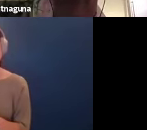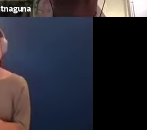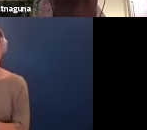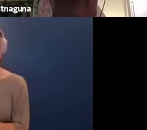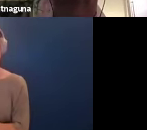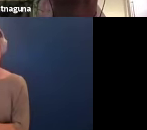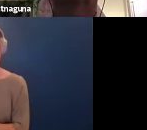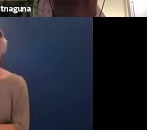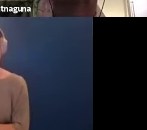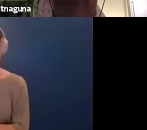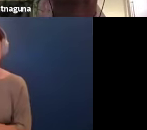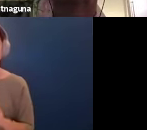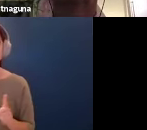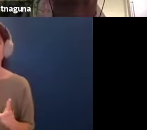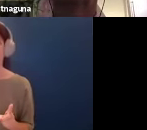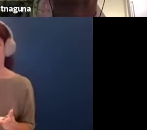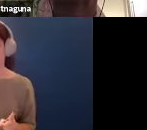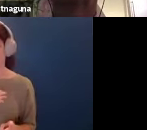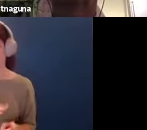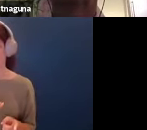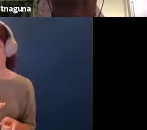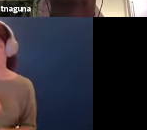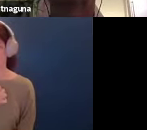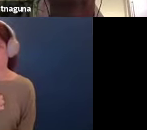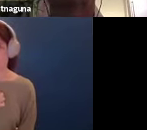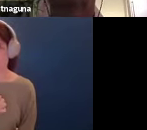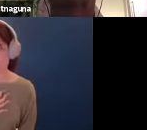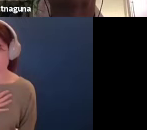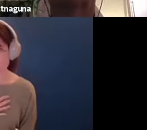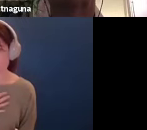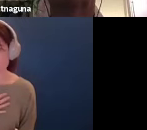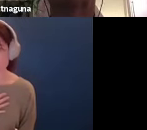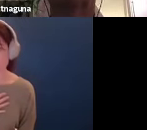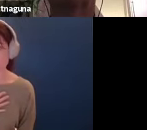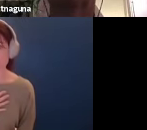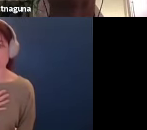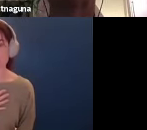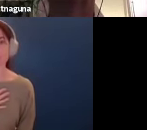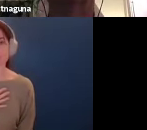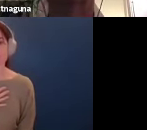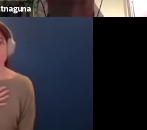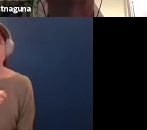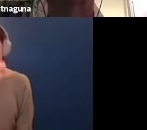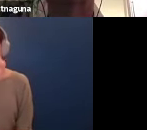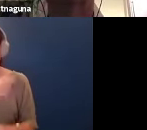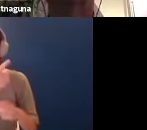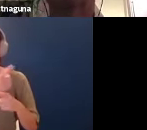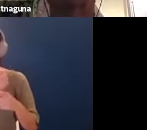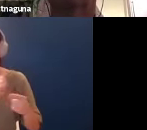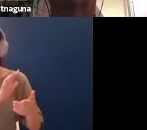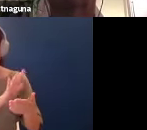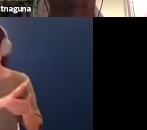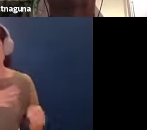have an apology to make um somebody took exception to the joke that i made uh